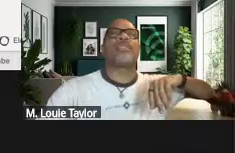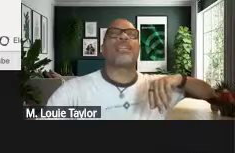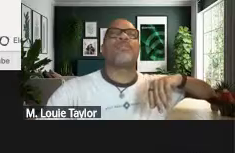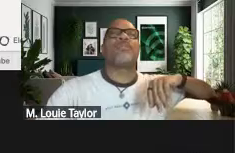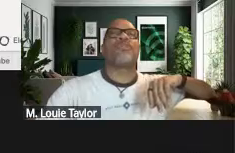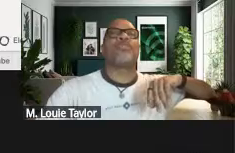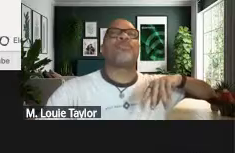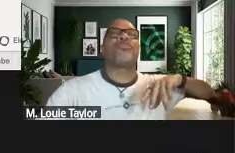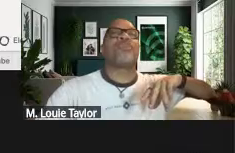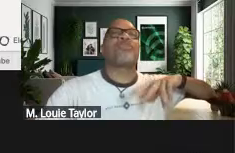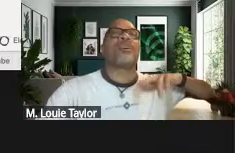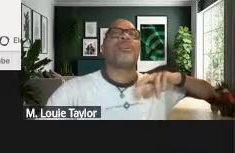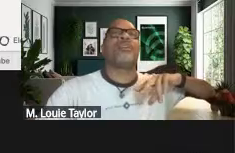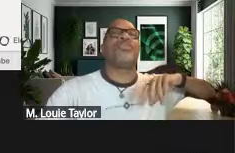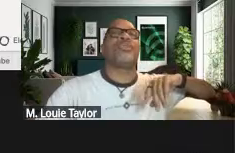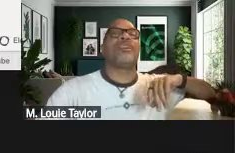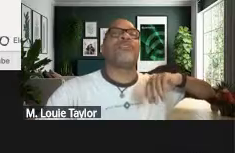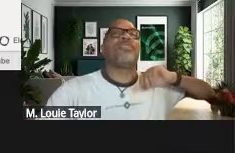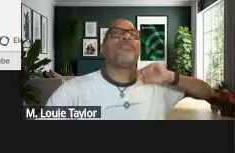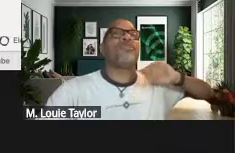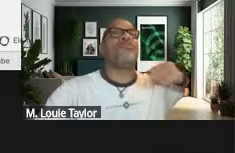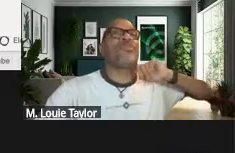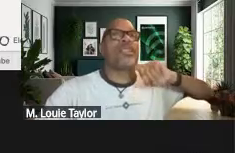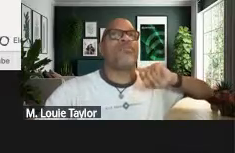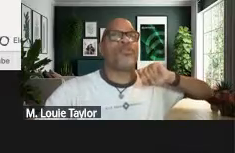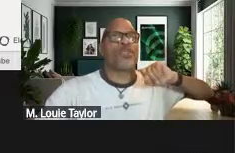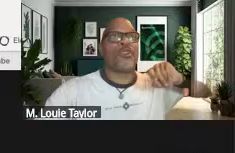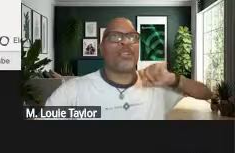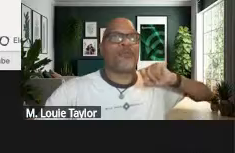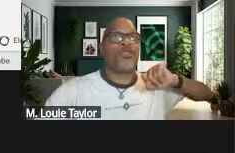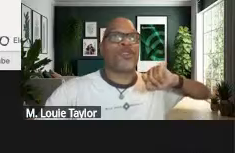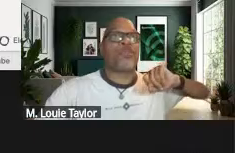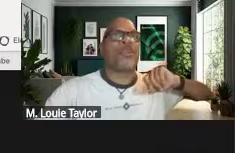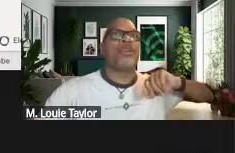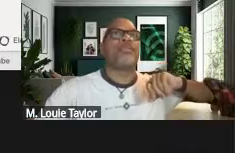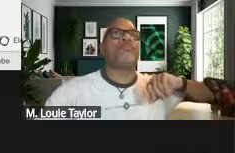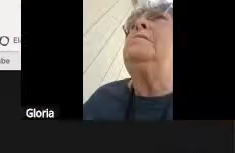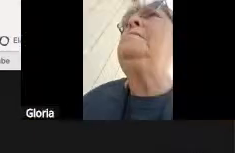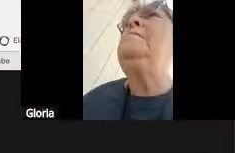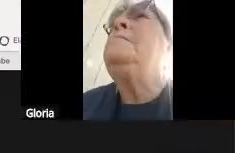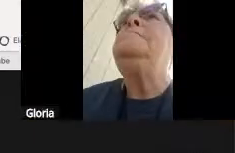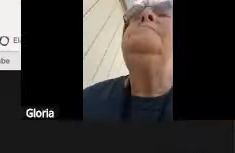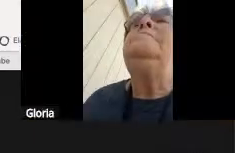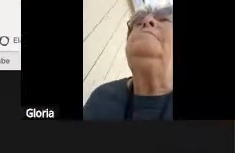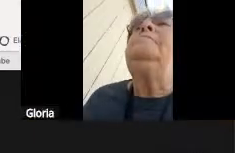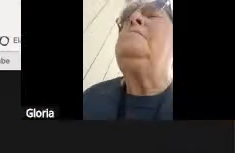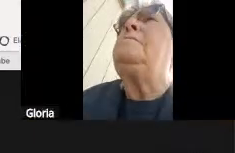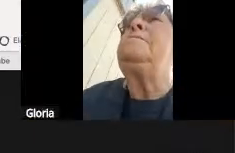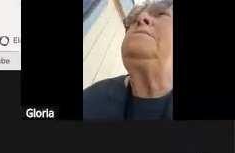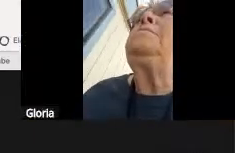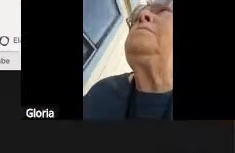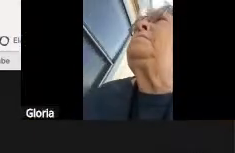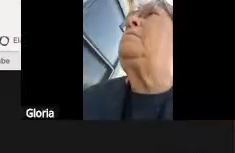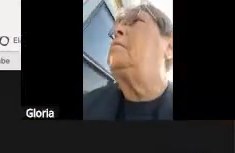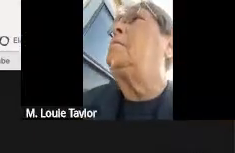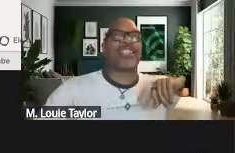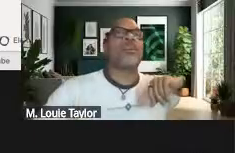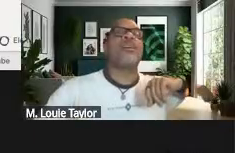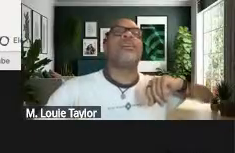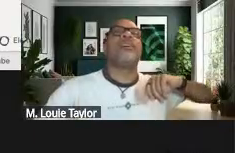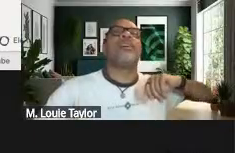that's not even your smart link for the drops. You can, if you do send them your smart link for the drops, make sure you take that line out right there.